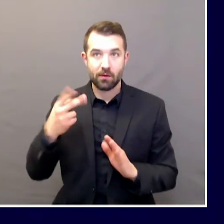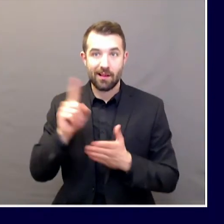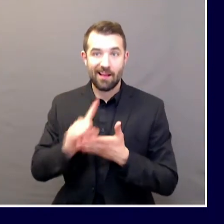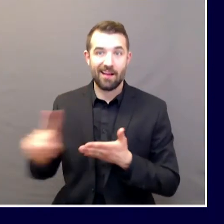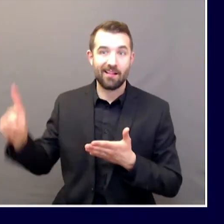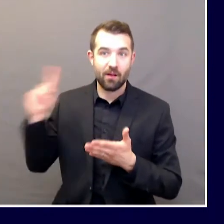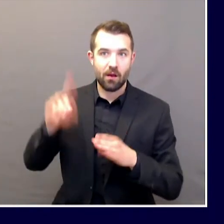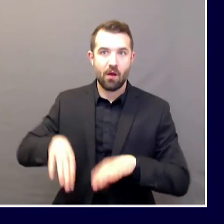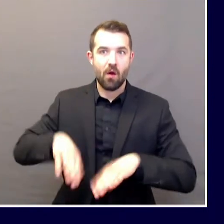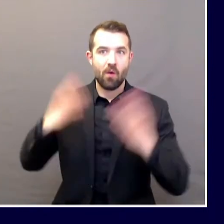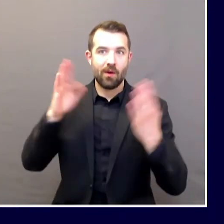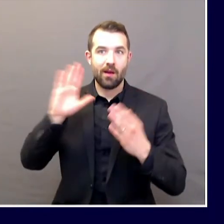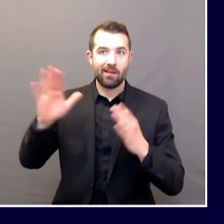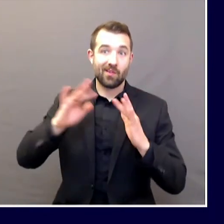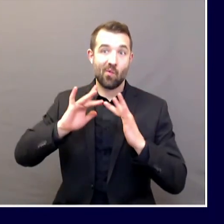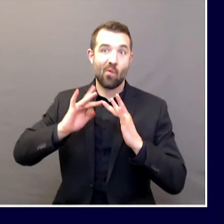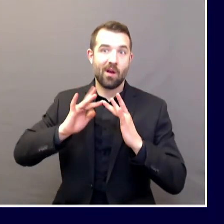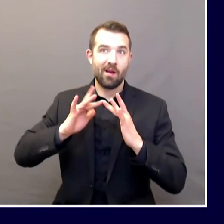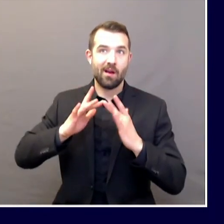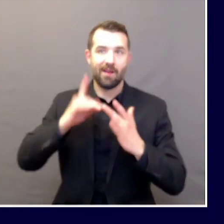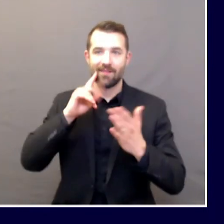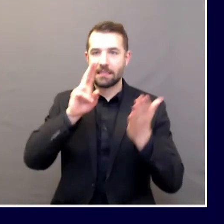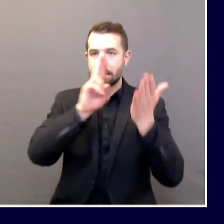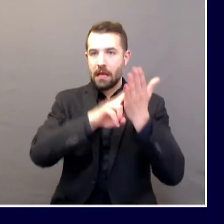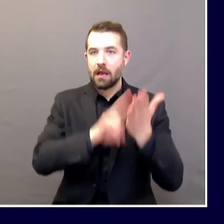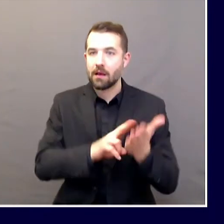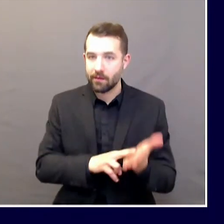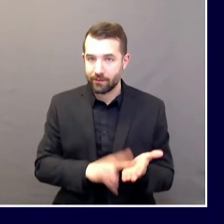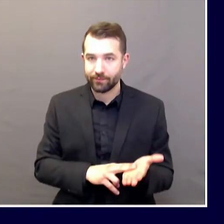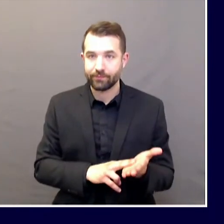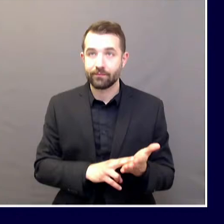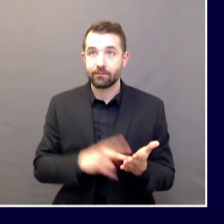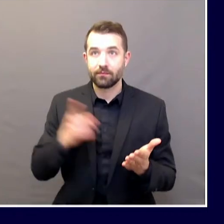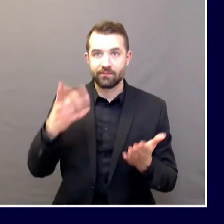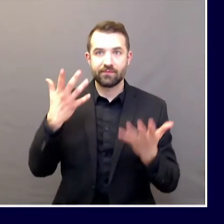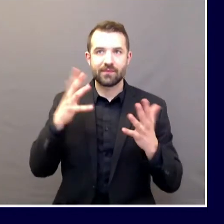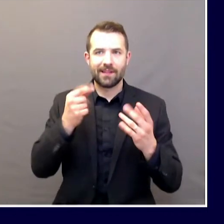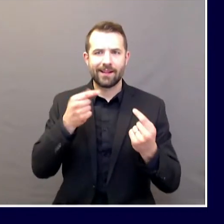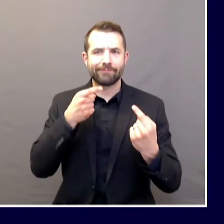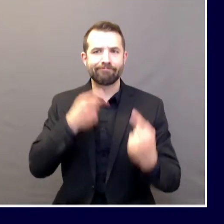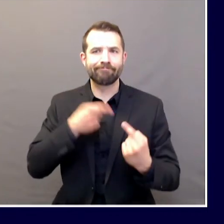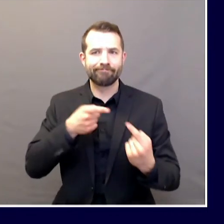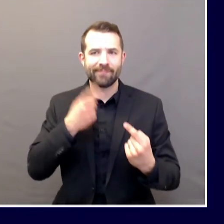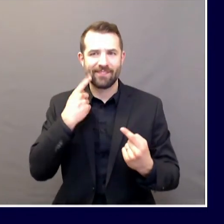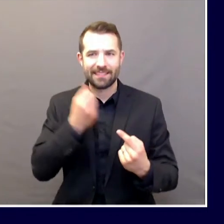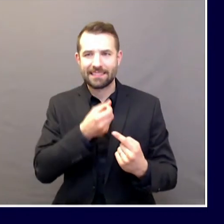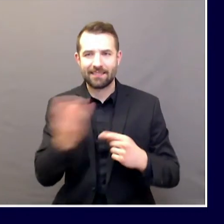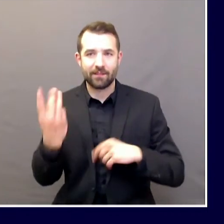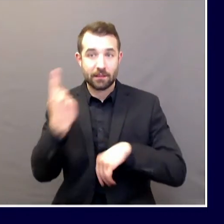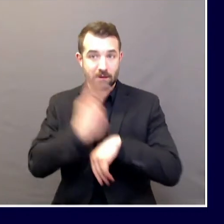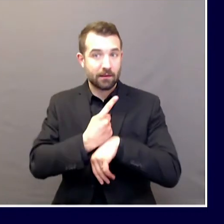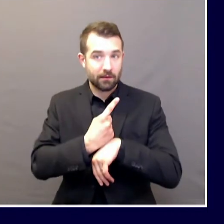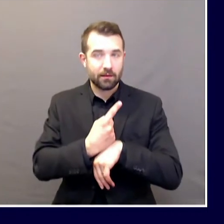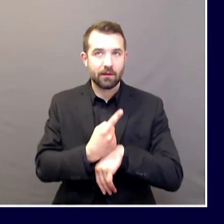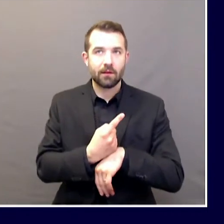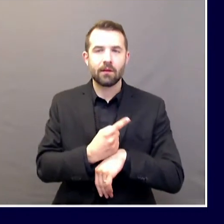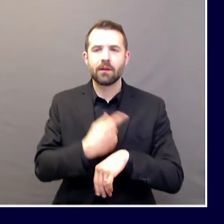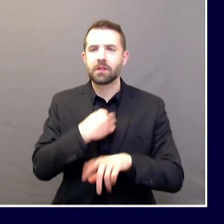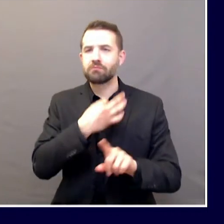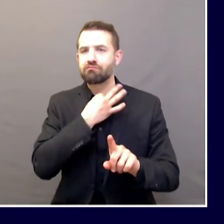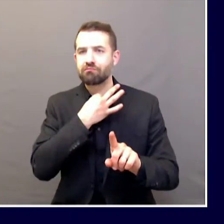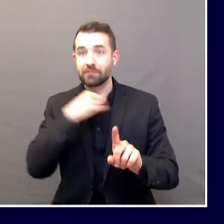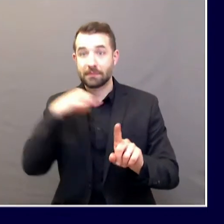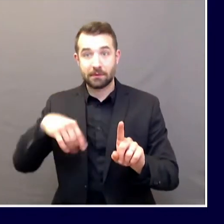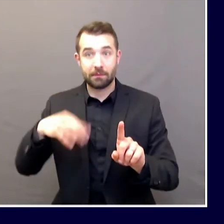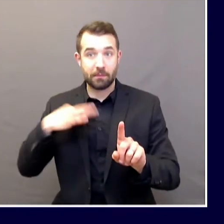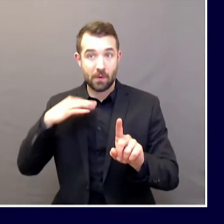And there were some challenges at the beginning of this week, but it is live. Is this comparable? Is what has just been soft launched? Is this comparable?